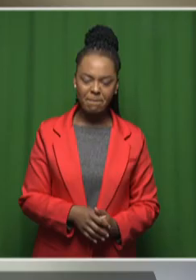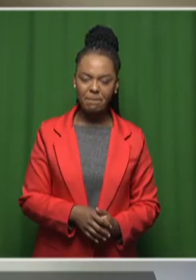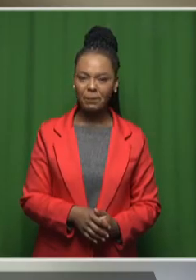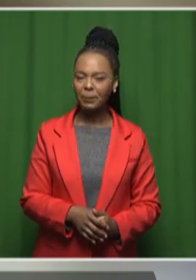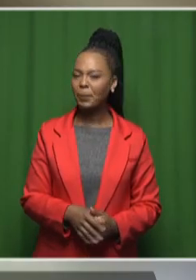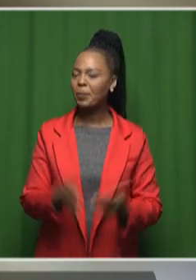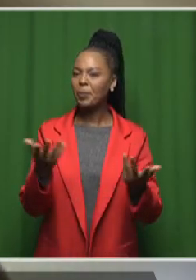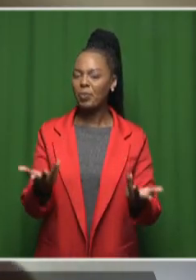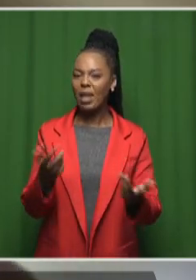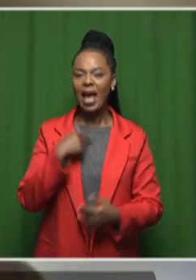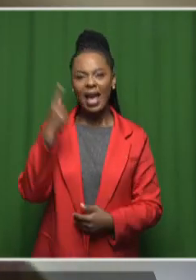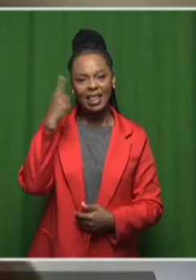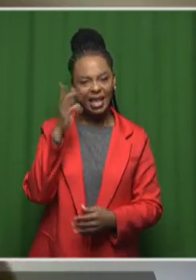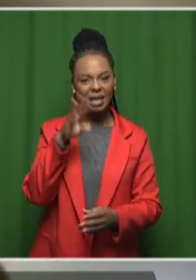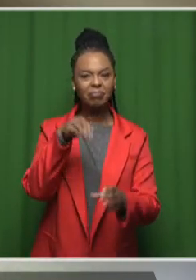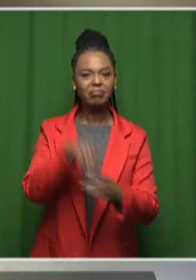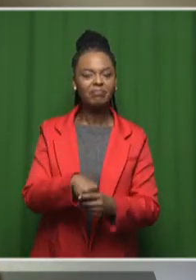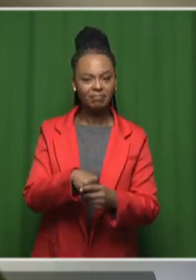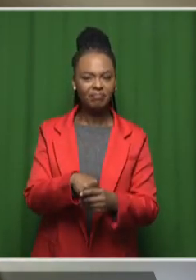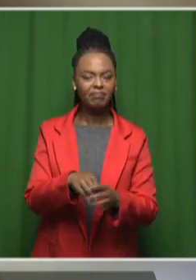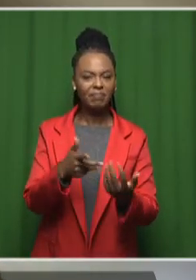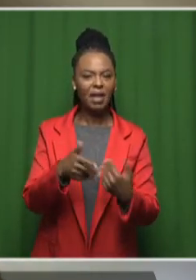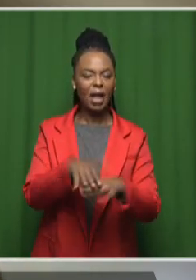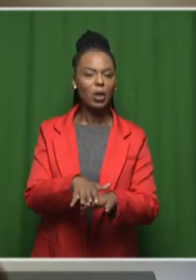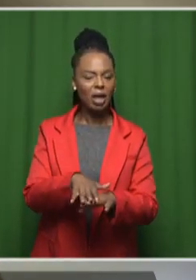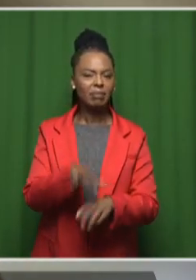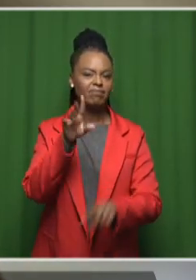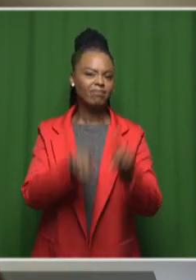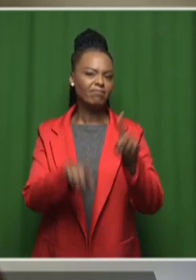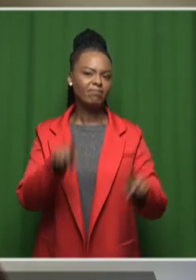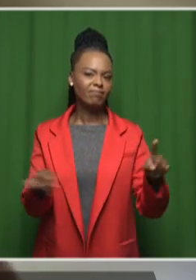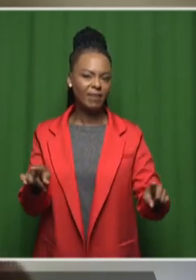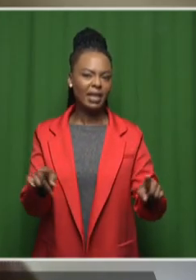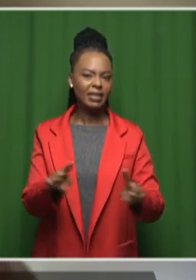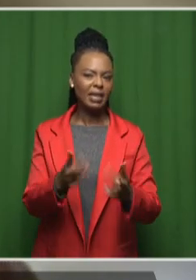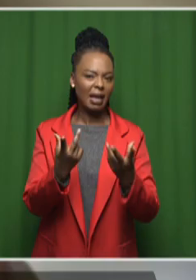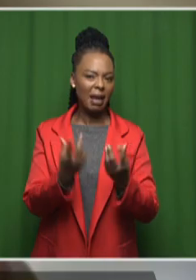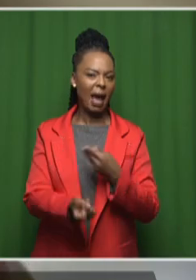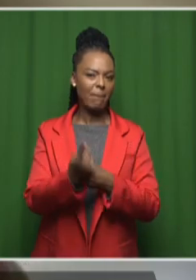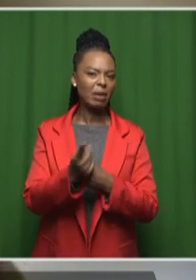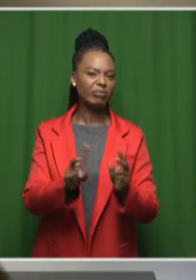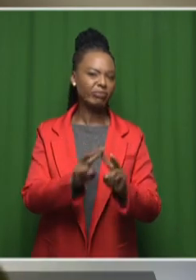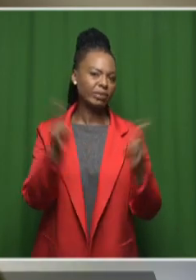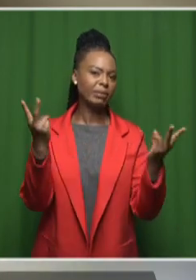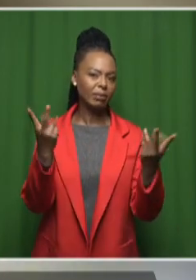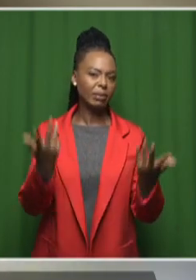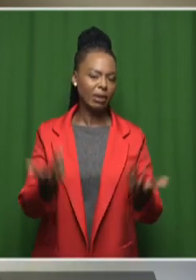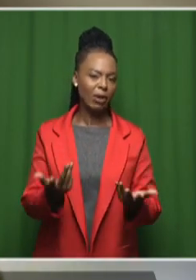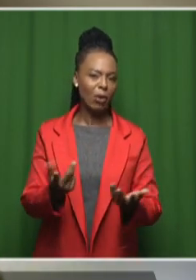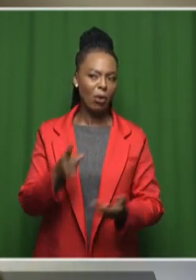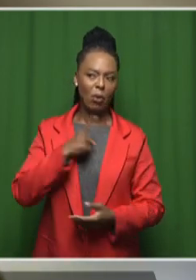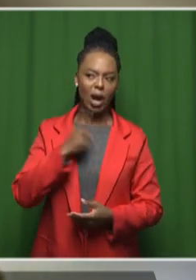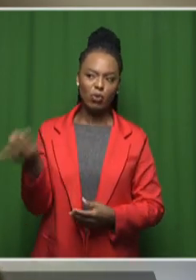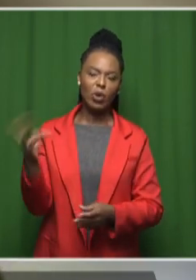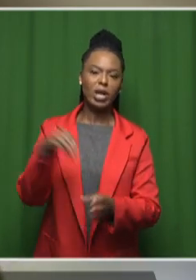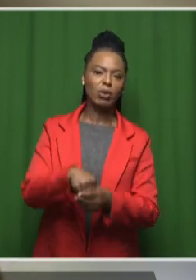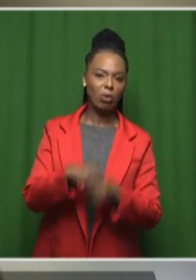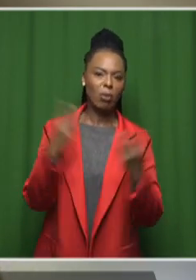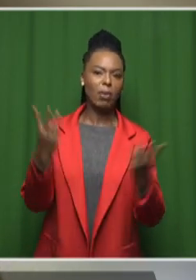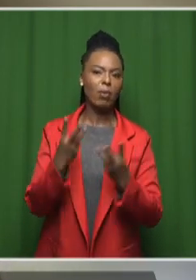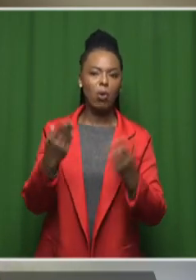I think inclusion and diversion goes hand in hand. Once you begin to include more people that are not traditionally included, you